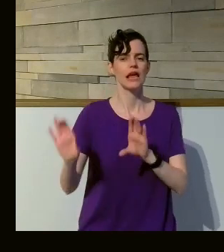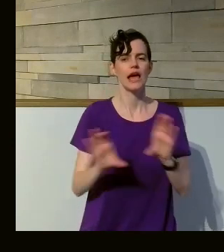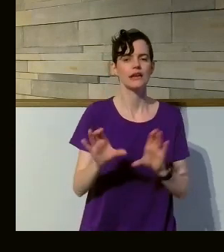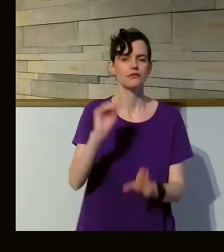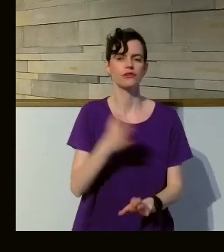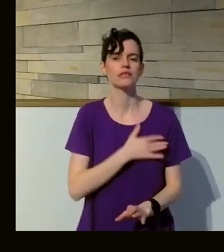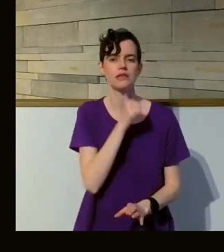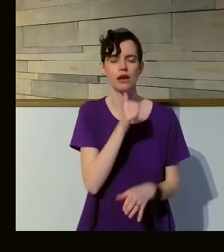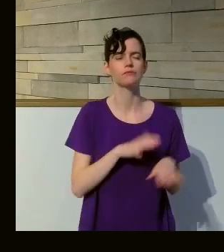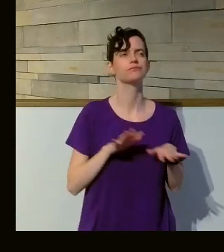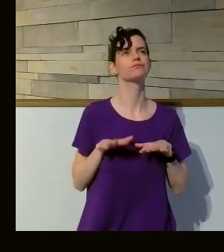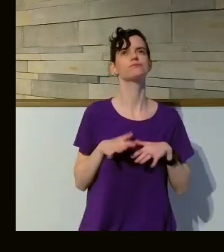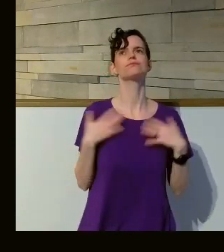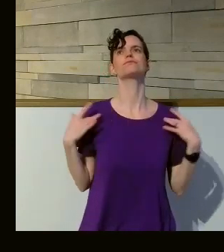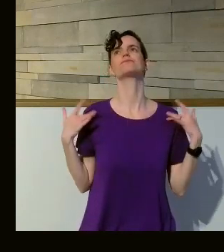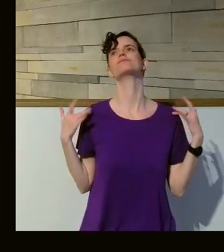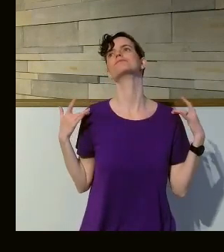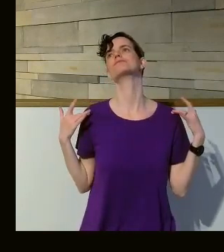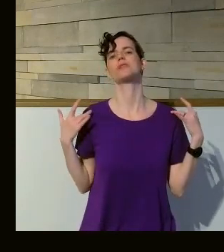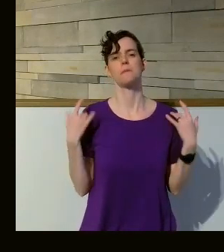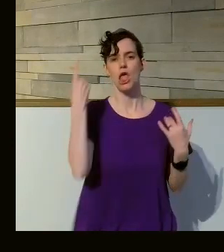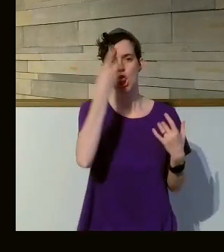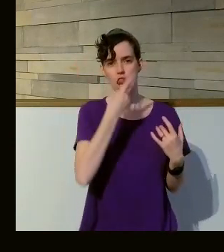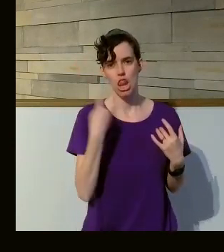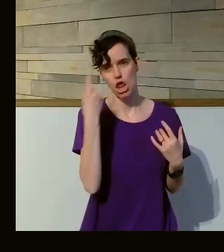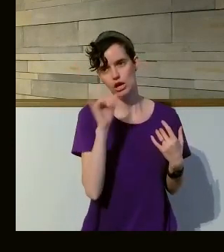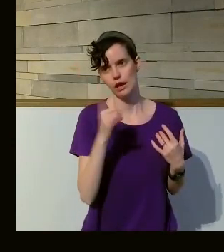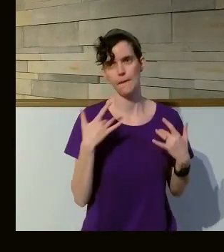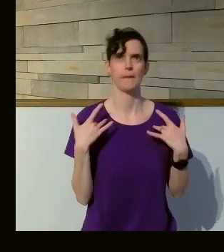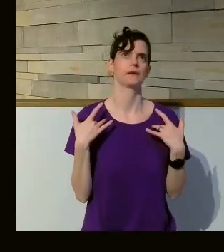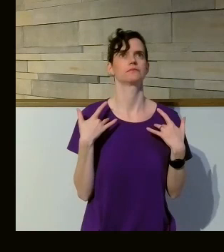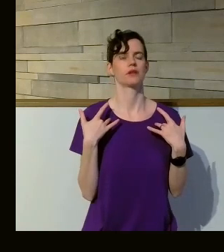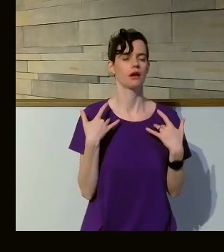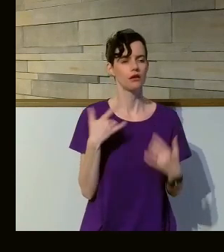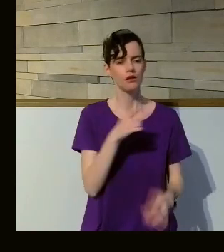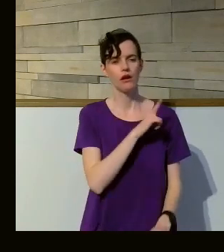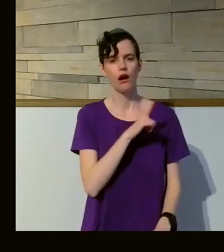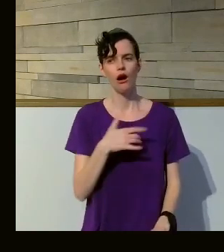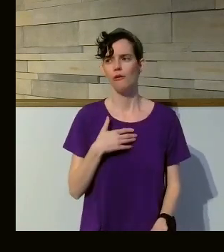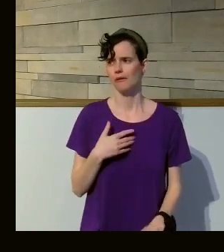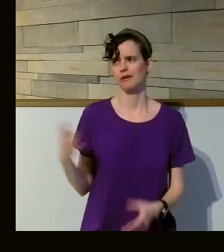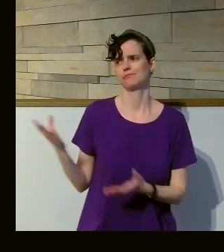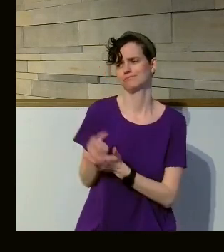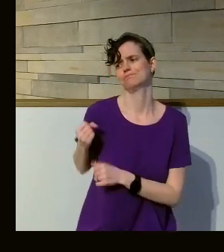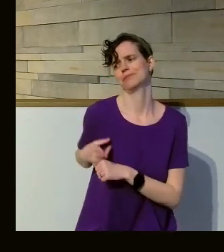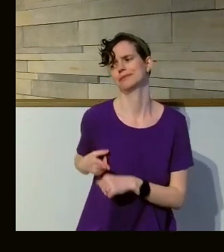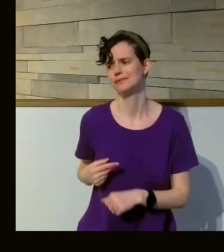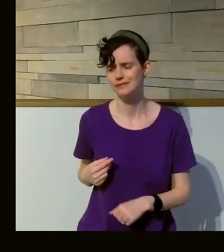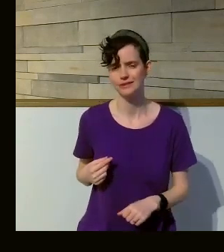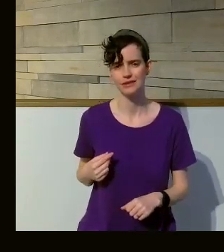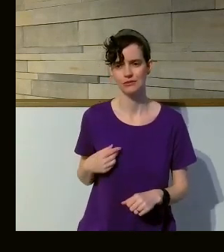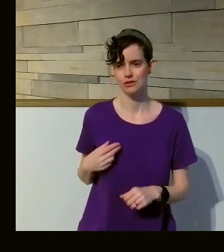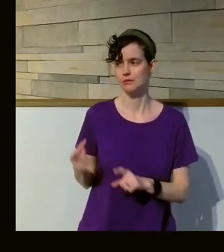isn't passive, all right? It may look passive to somebody who doesn't know the Lord. They think they may have won some great victory over you. I mean, if